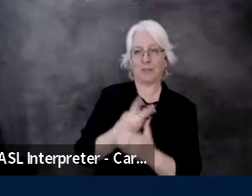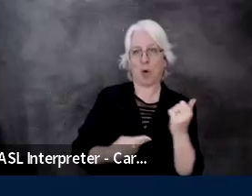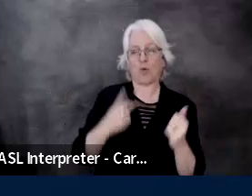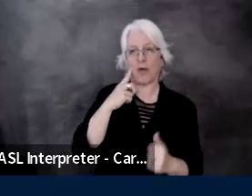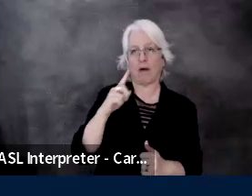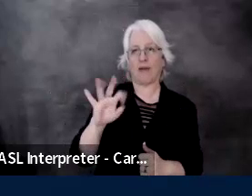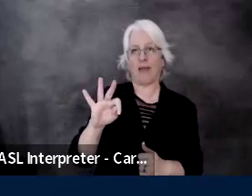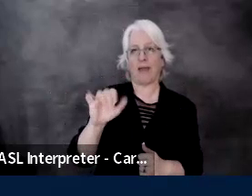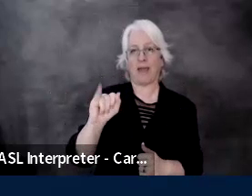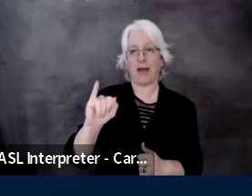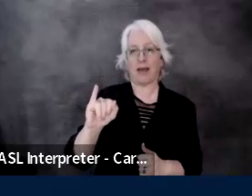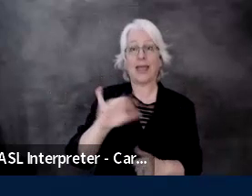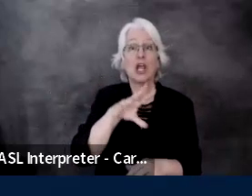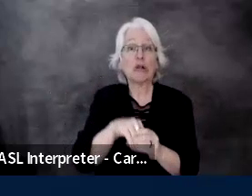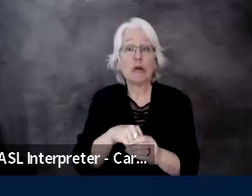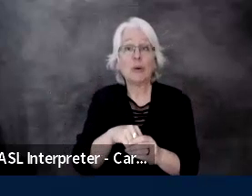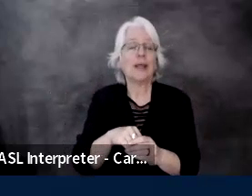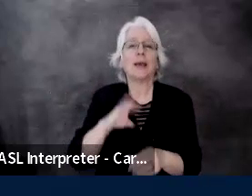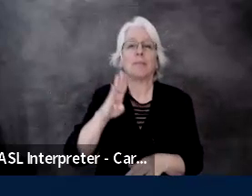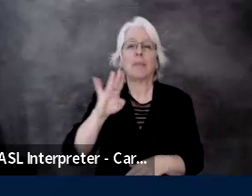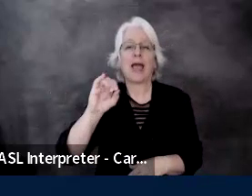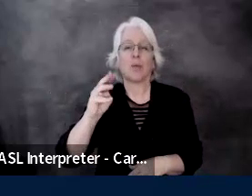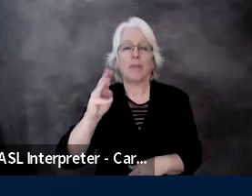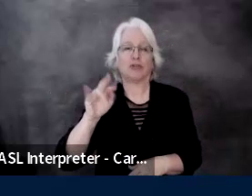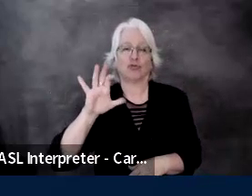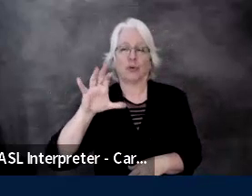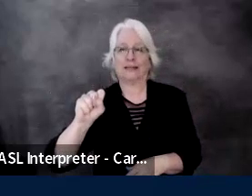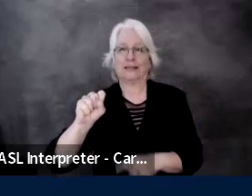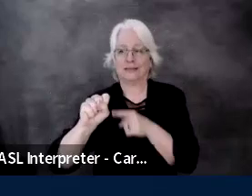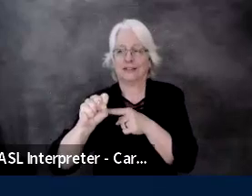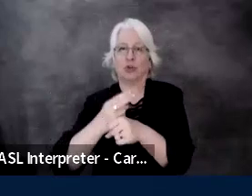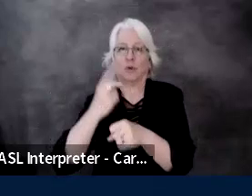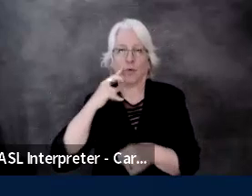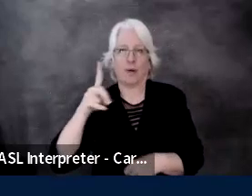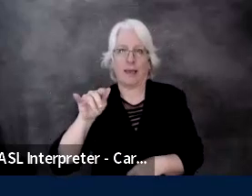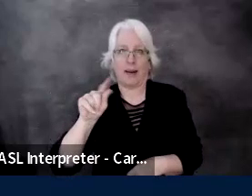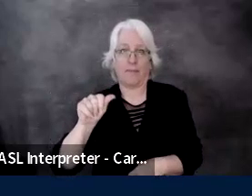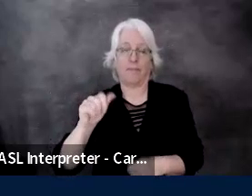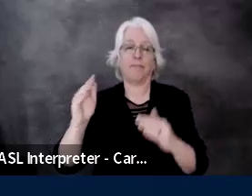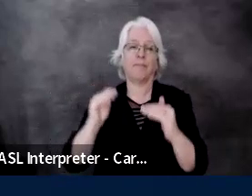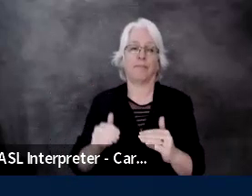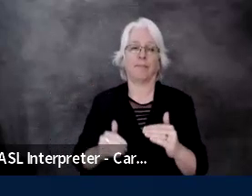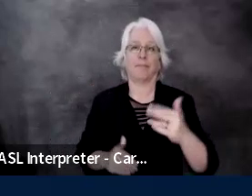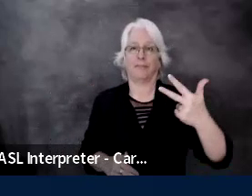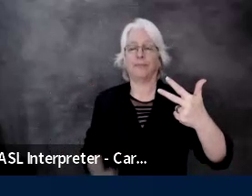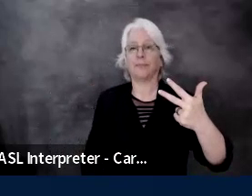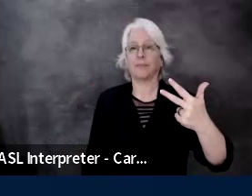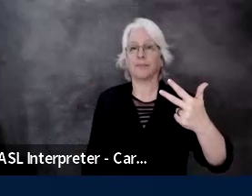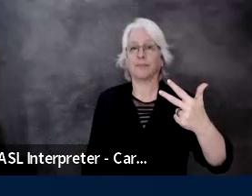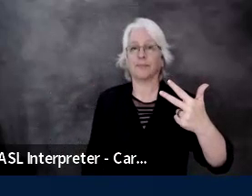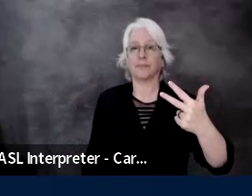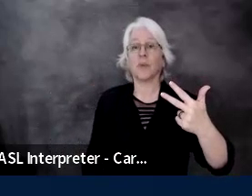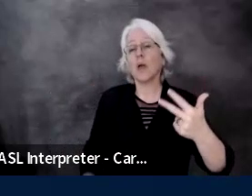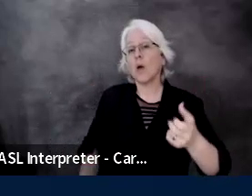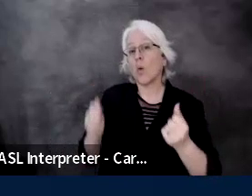AI, including biometrics as a data input. And last, we're hoping to provide people with disabilities